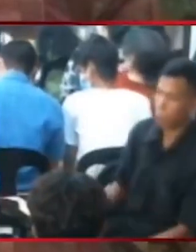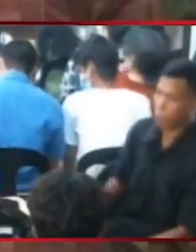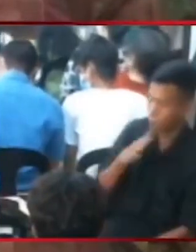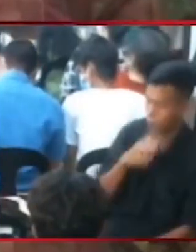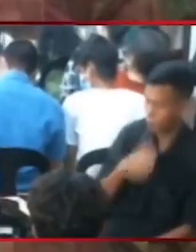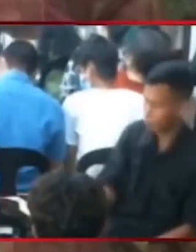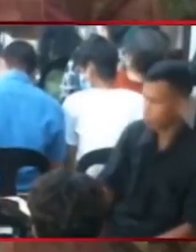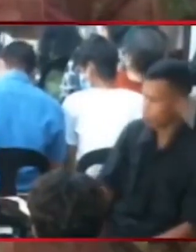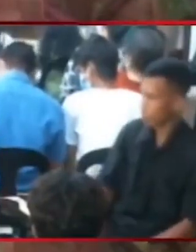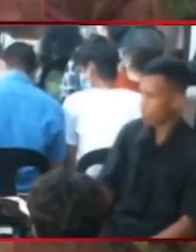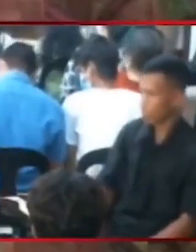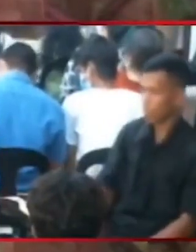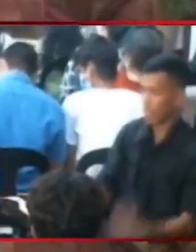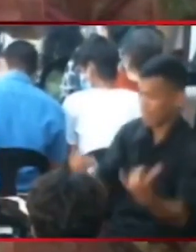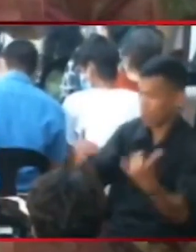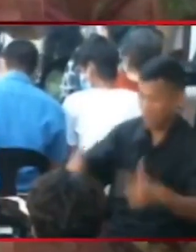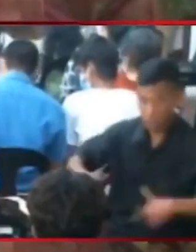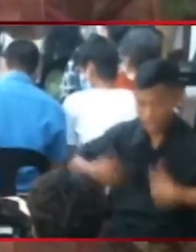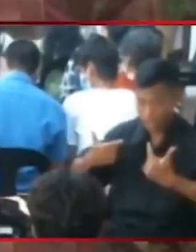Are you alive today?